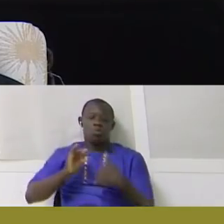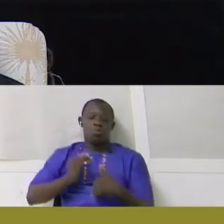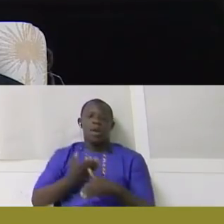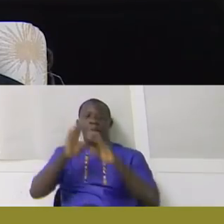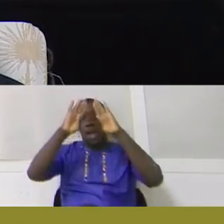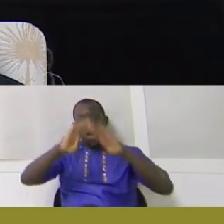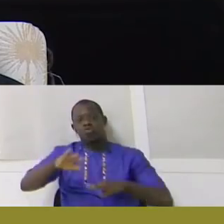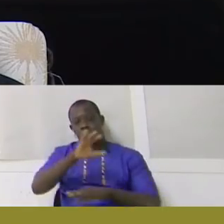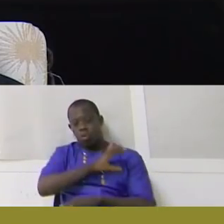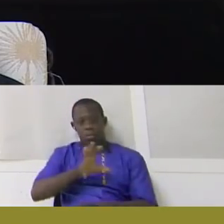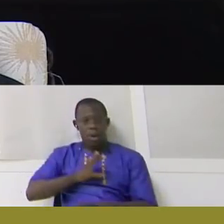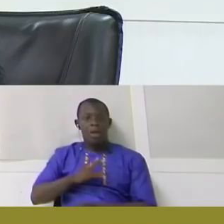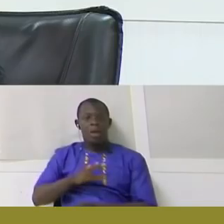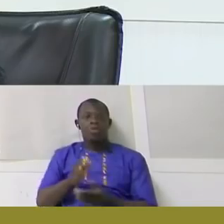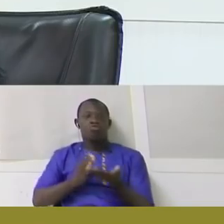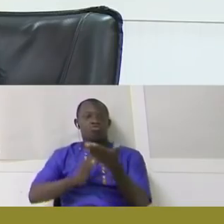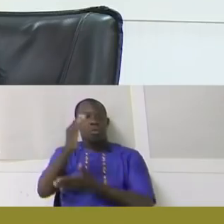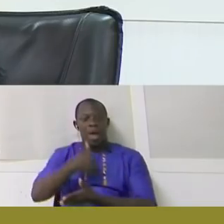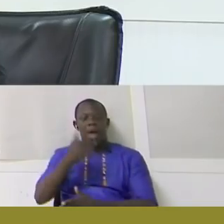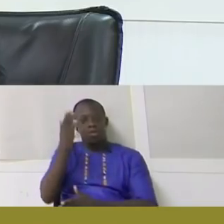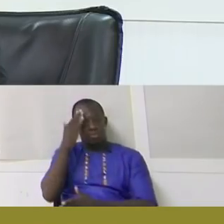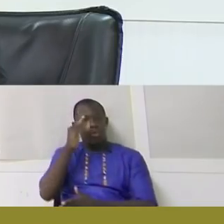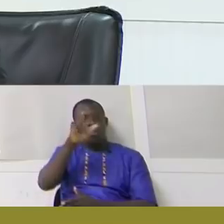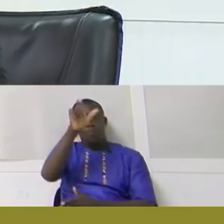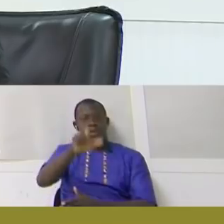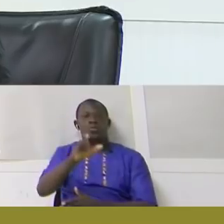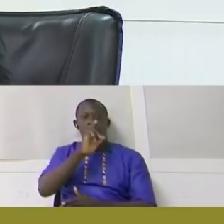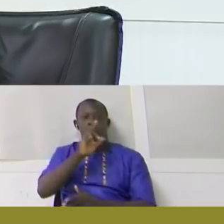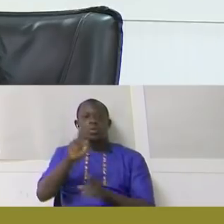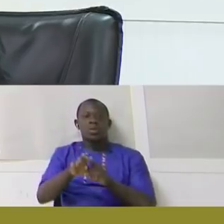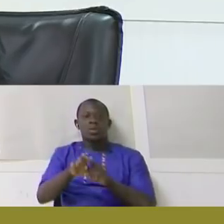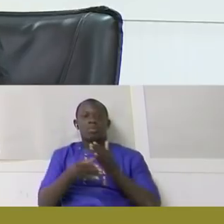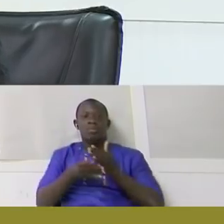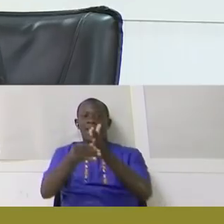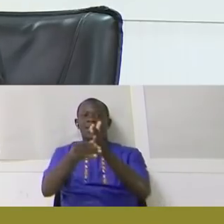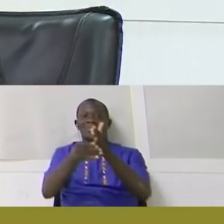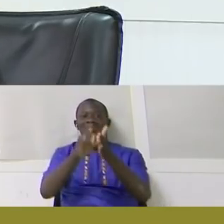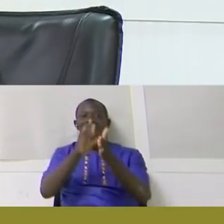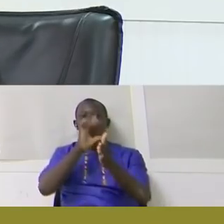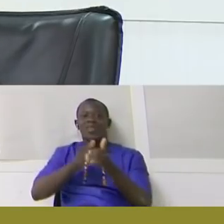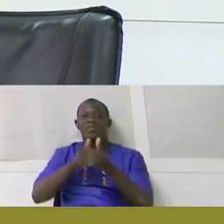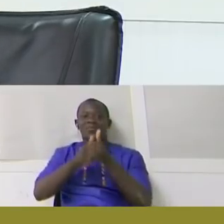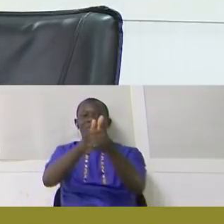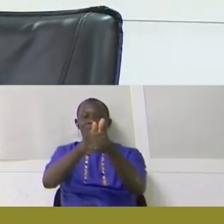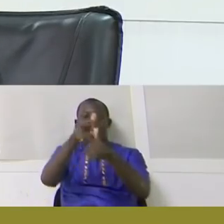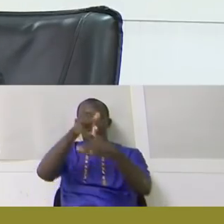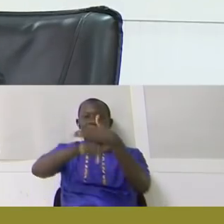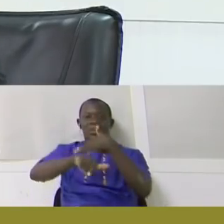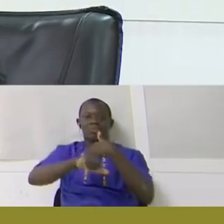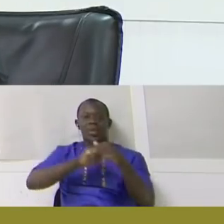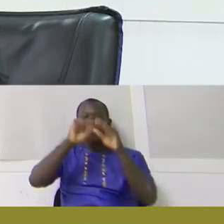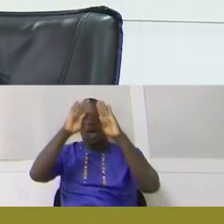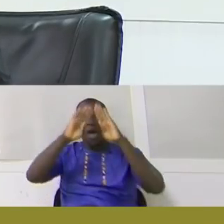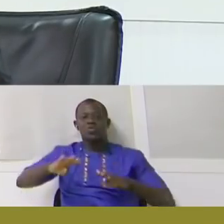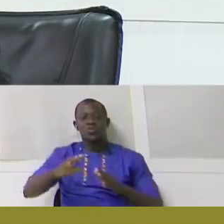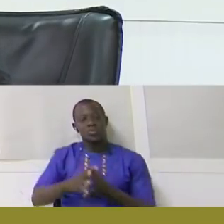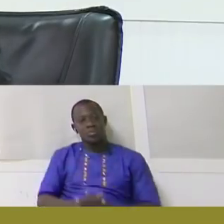my observation, I learned that she is the one who led the man to follow her in her house. I am at the ladies' house, but